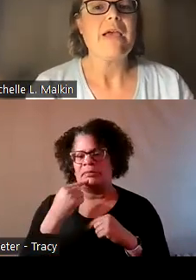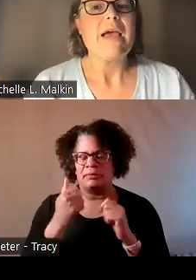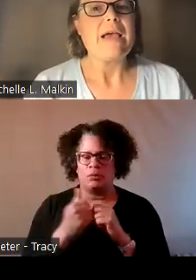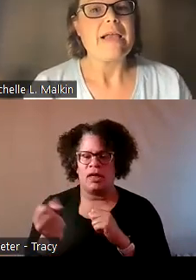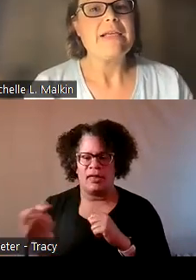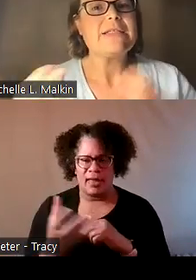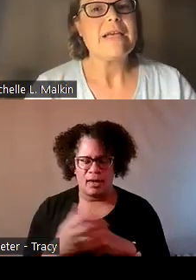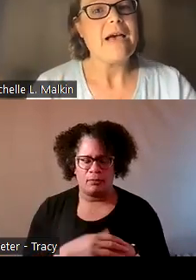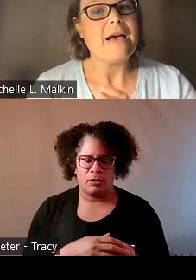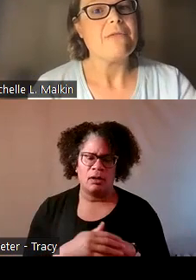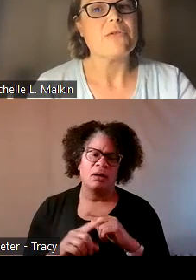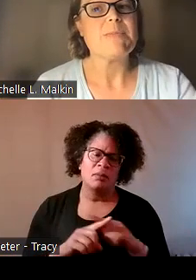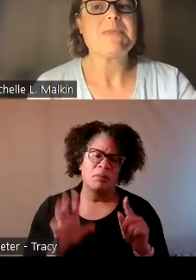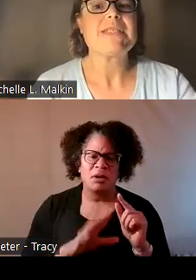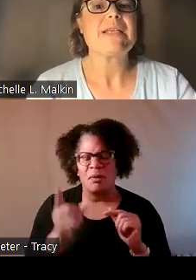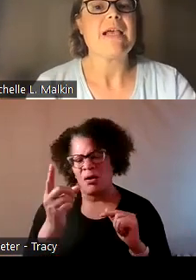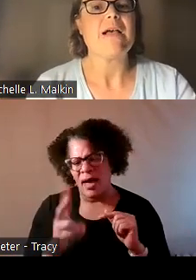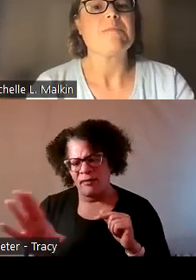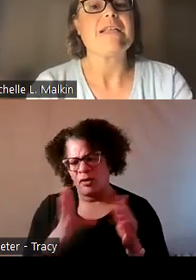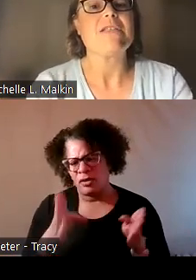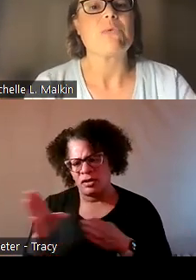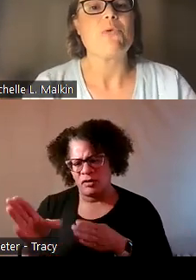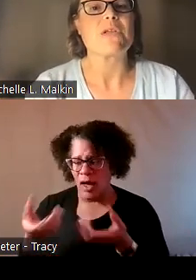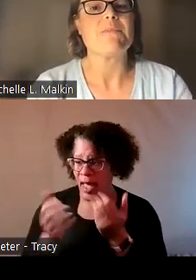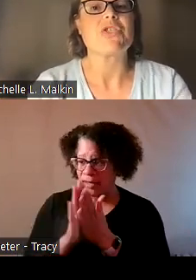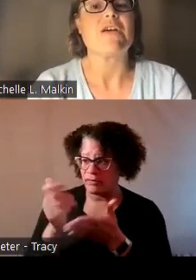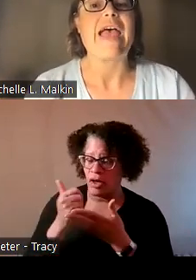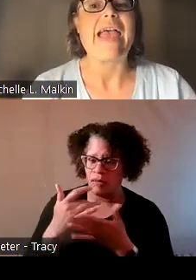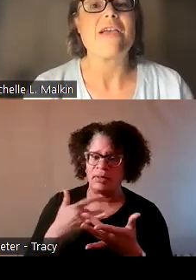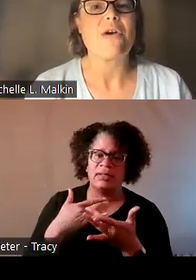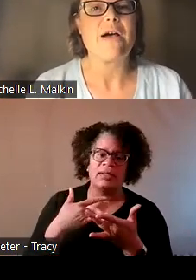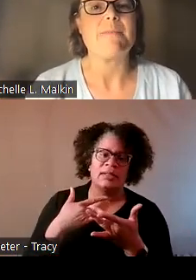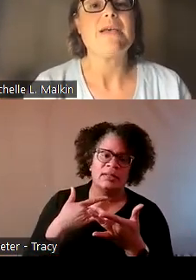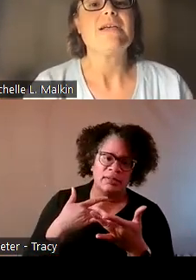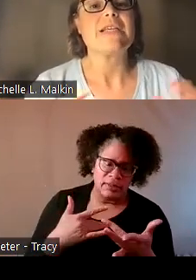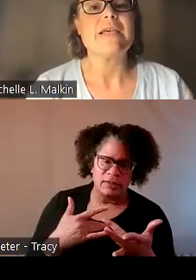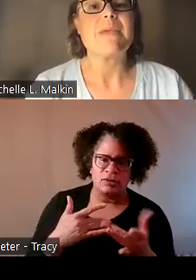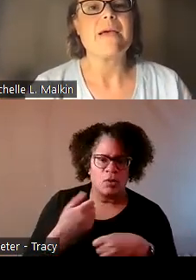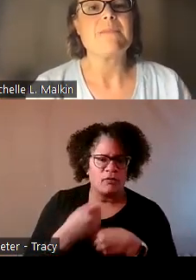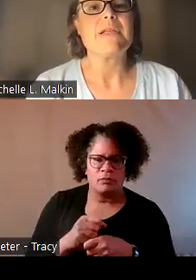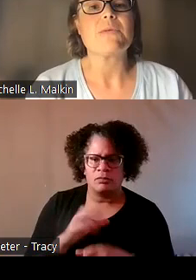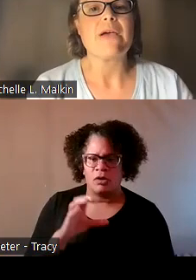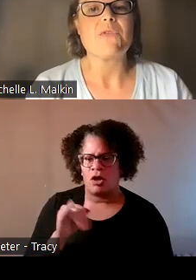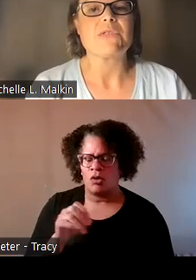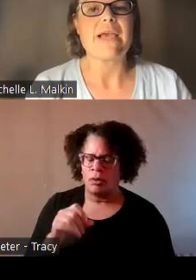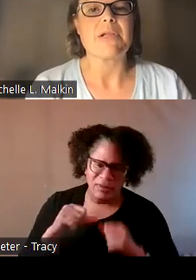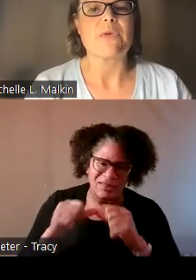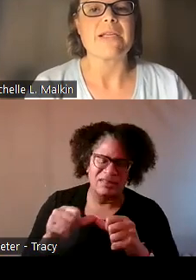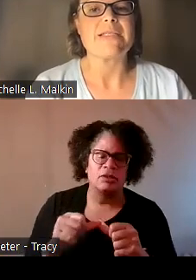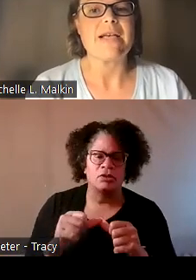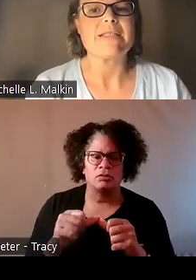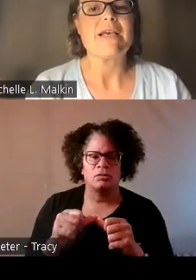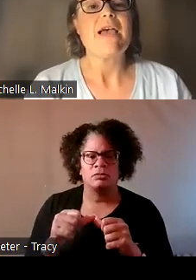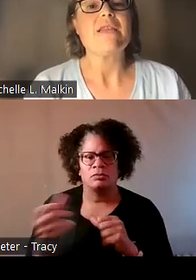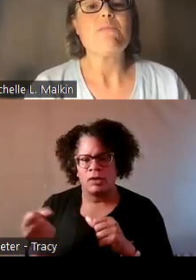but at least half of those people seeking help tend to report commission of a crime to keep gambling or pay off those gambling